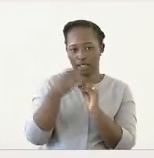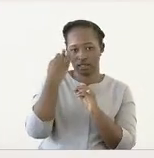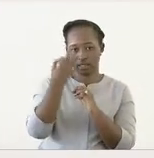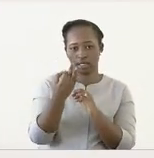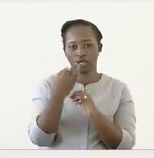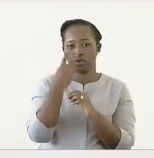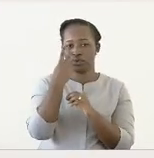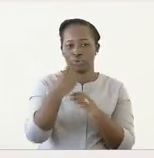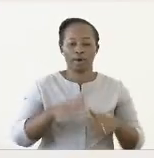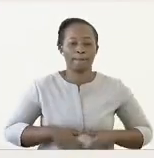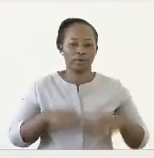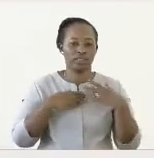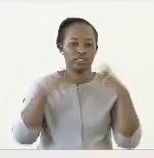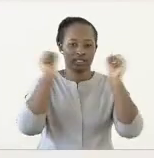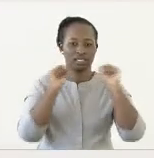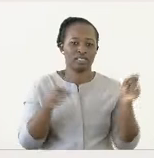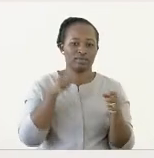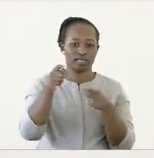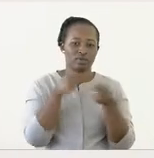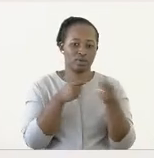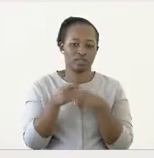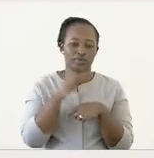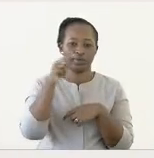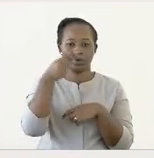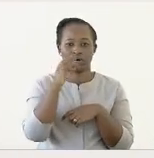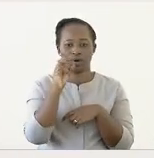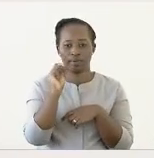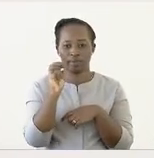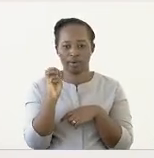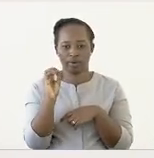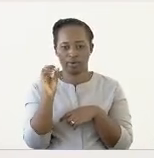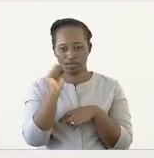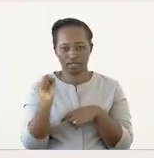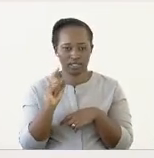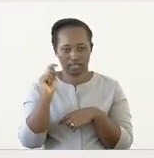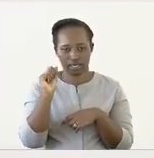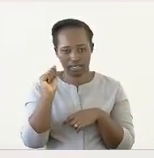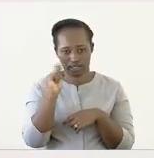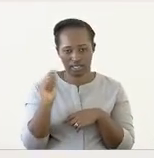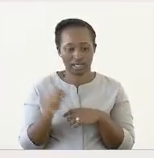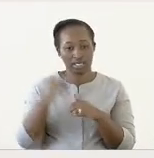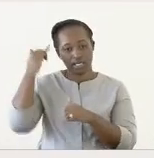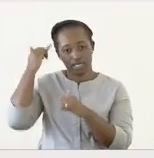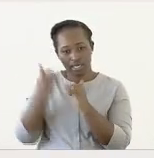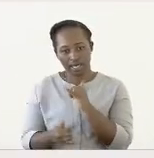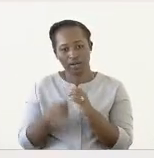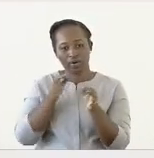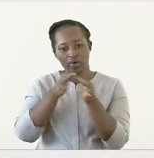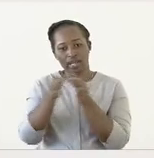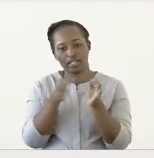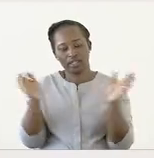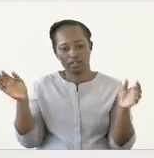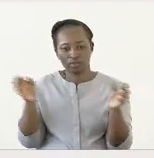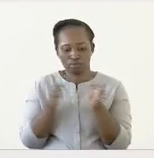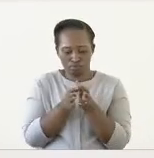body systems that regulates homeostasis are. The last one is rating for ADH. So students, thank